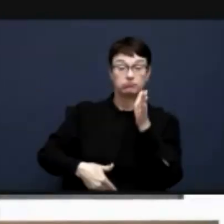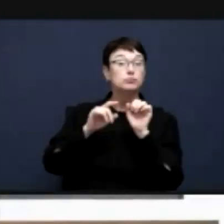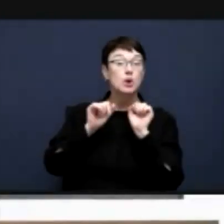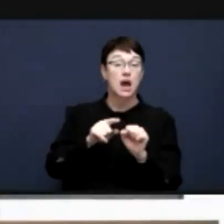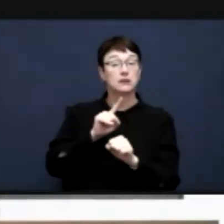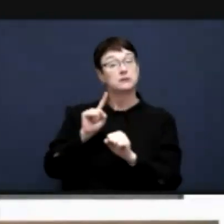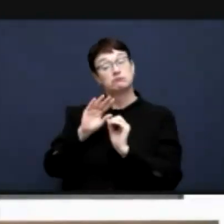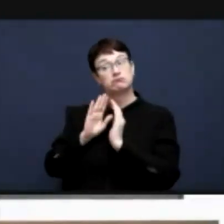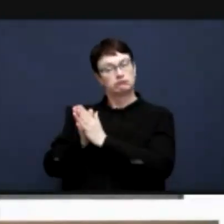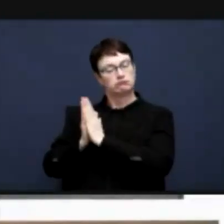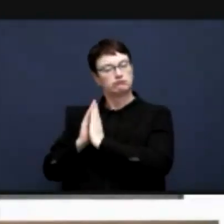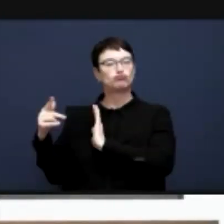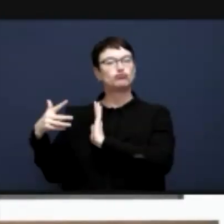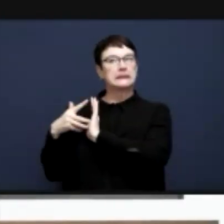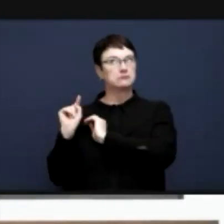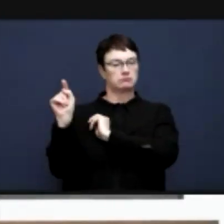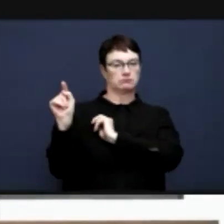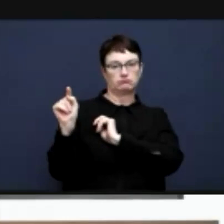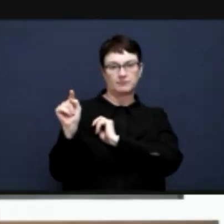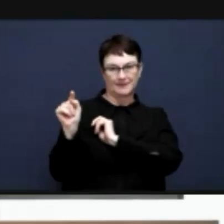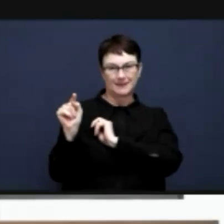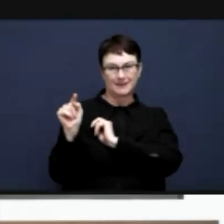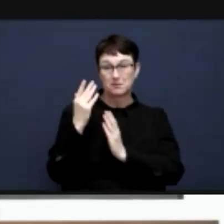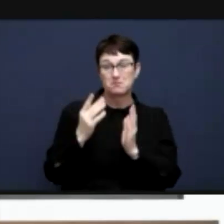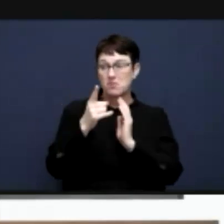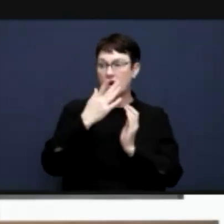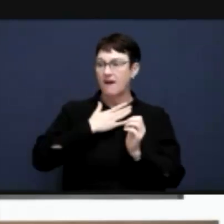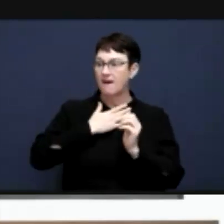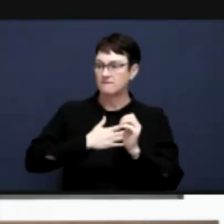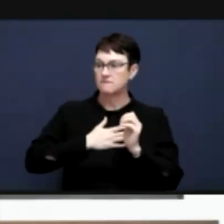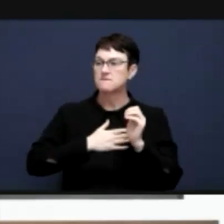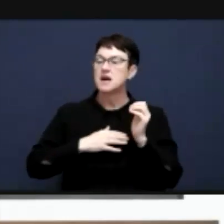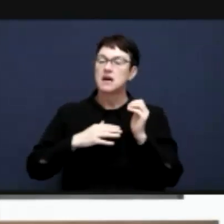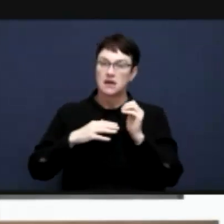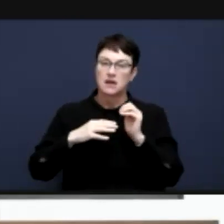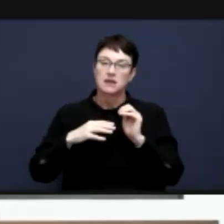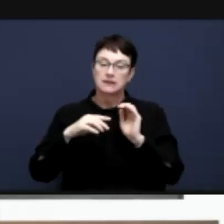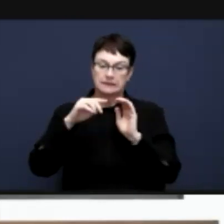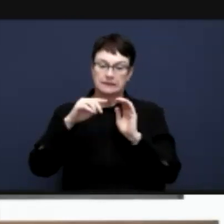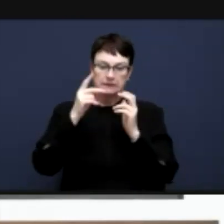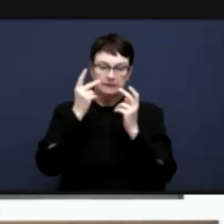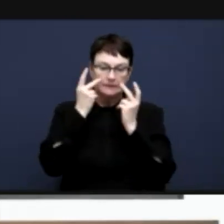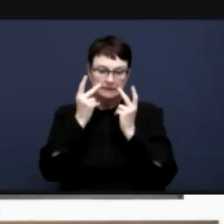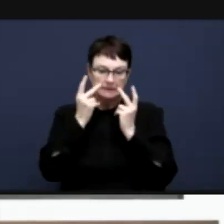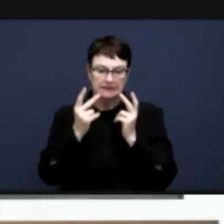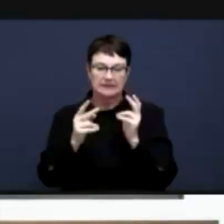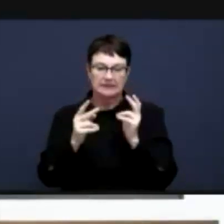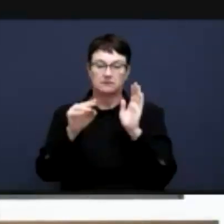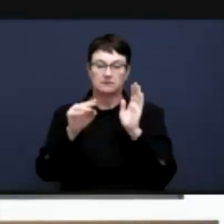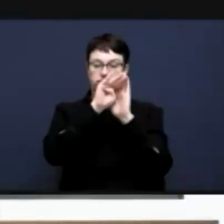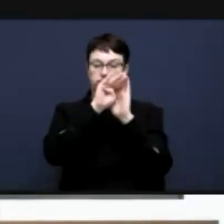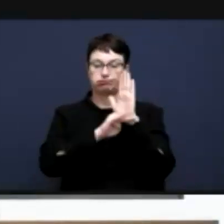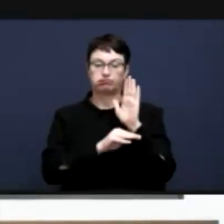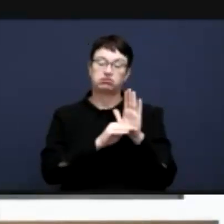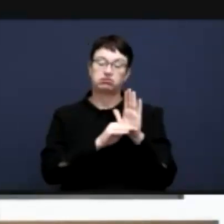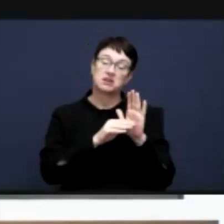to go a bit beyond, maybe you should test all the service, all the support